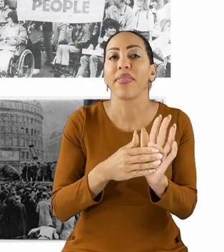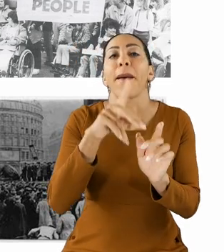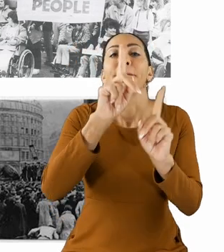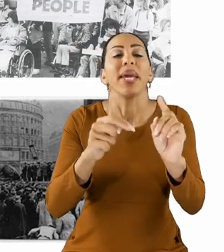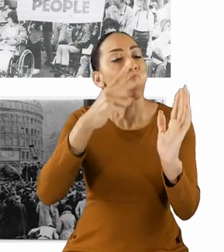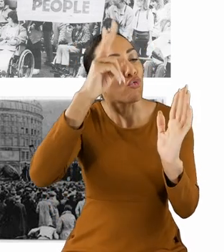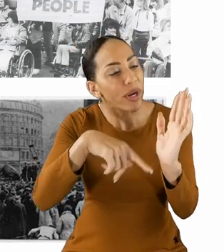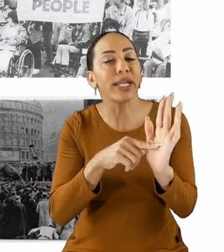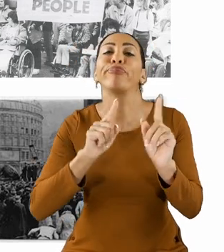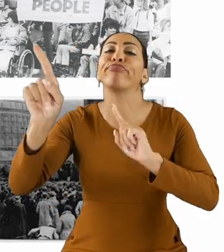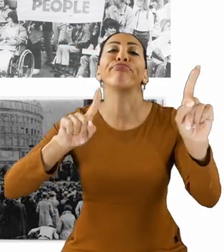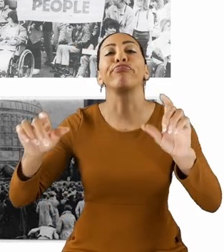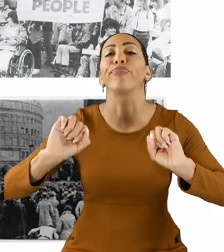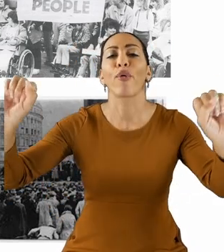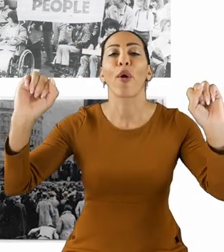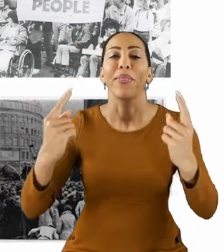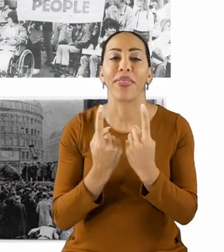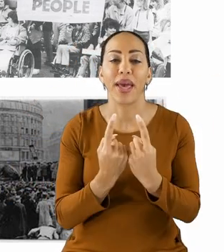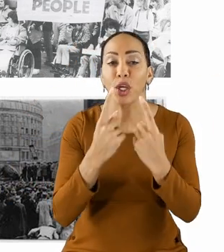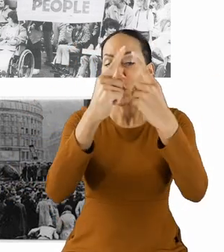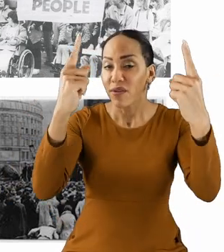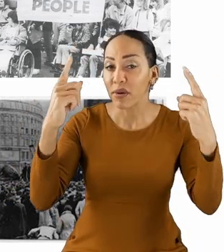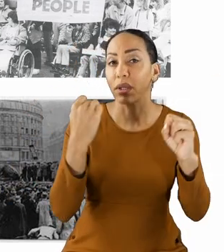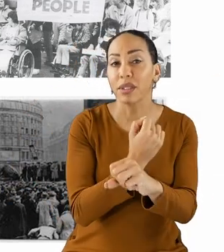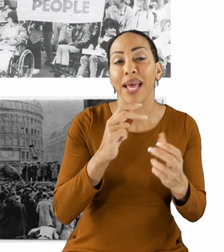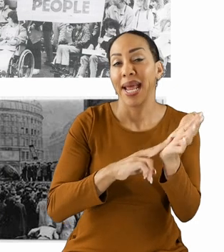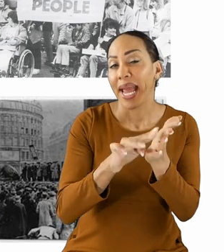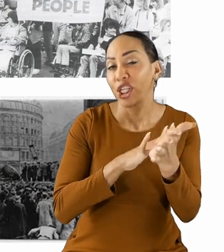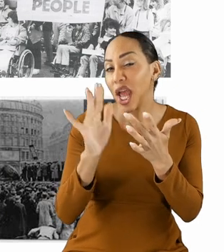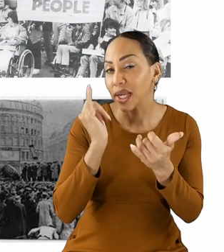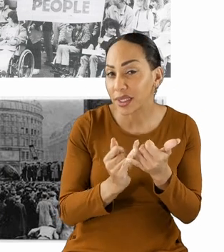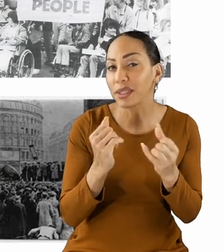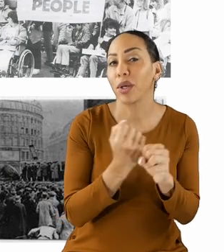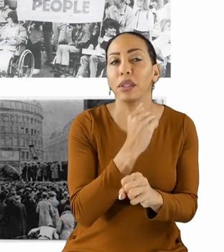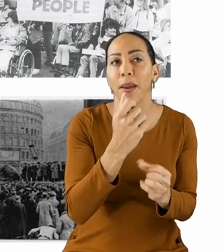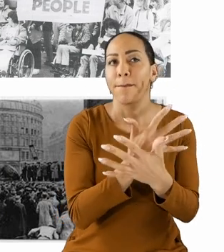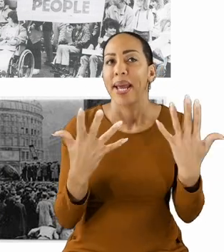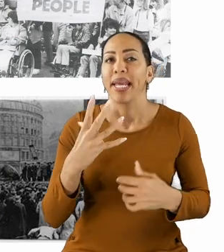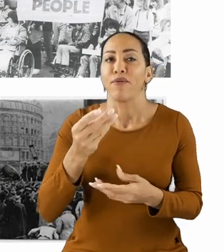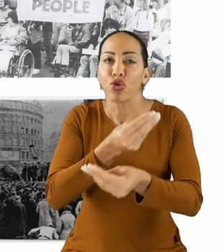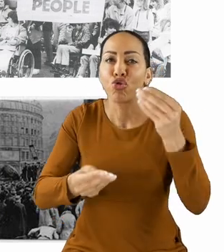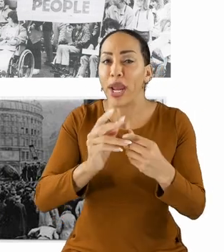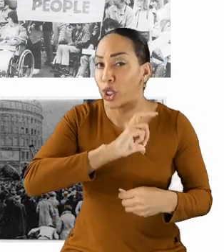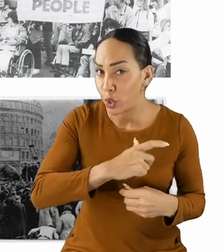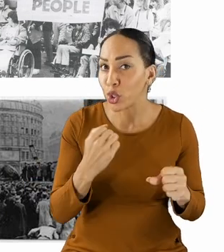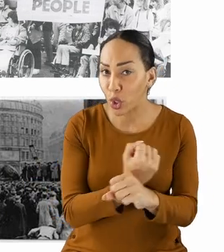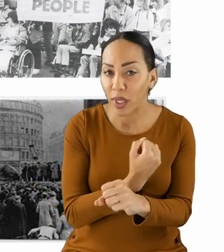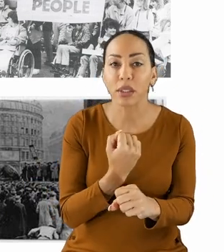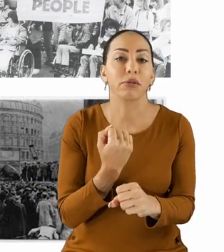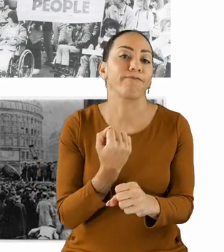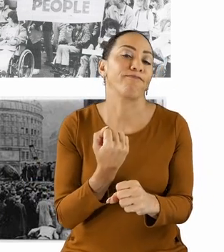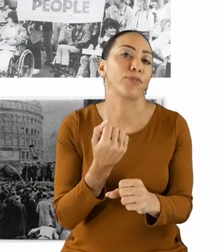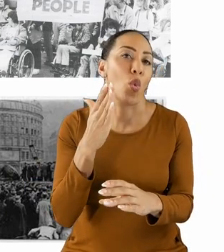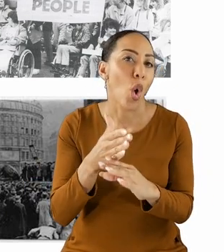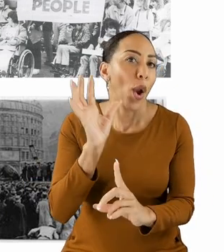this is the theme and this is the month. And then people go and do their own things. But a lot of universities are doing stuff. The NHS does it.